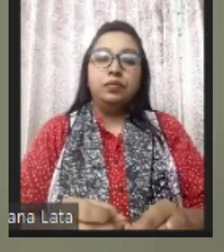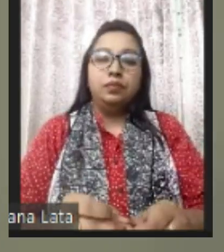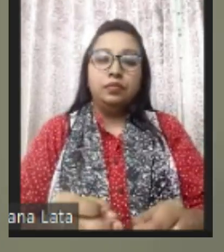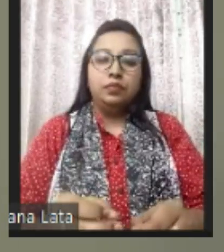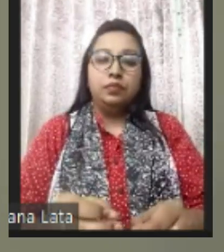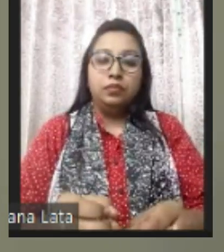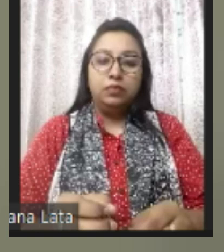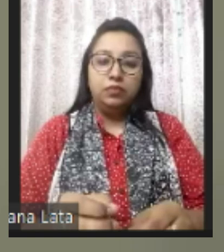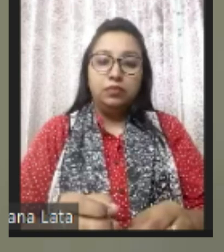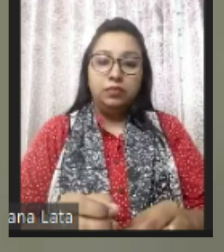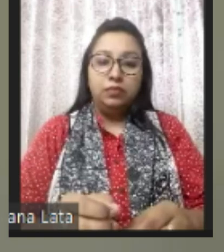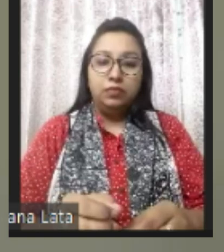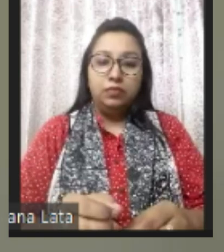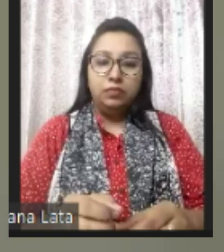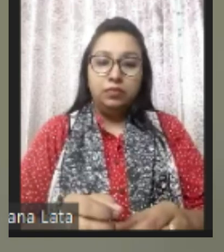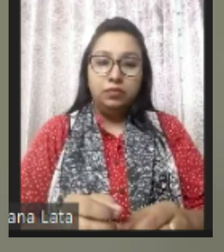slides?